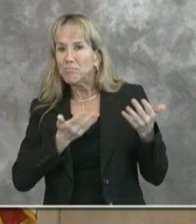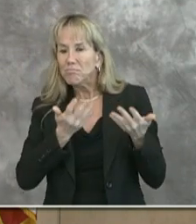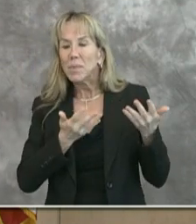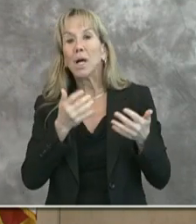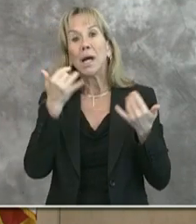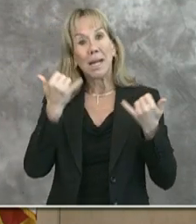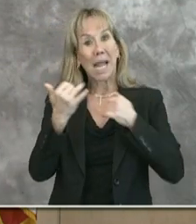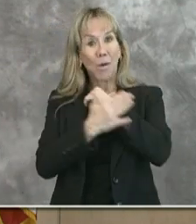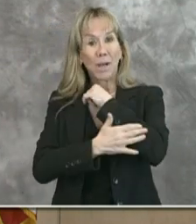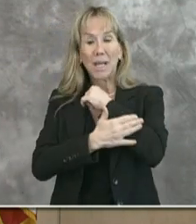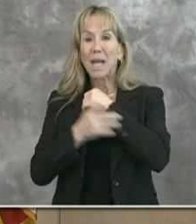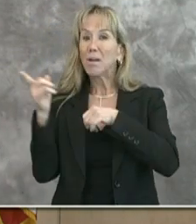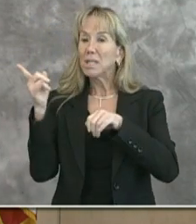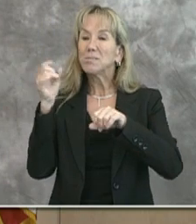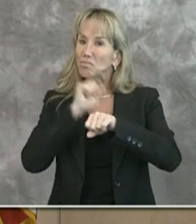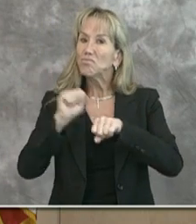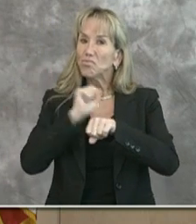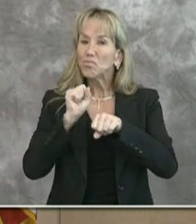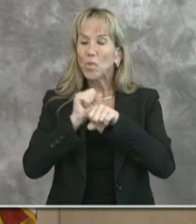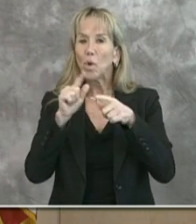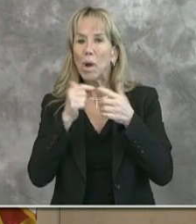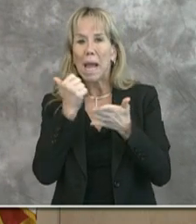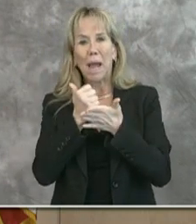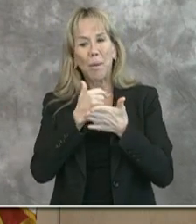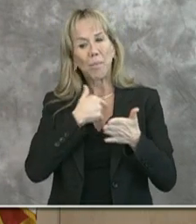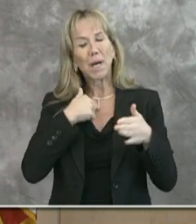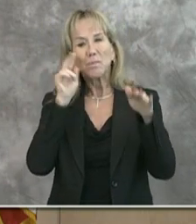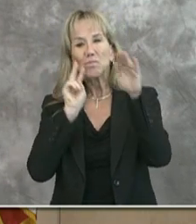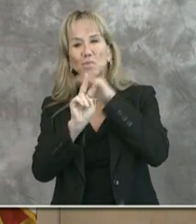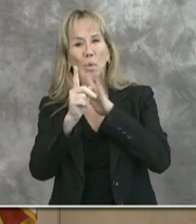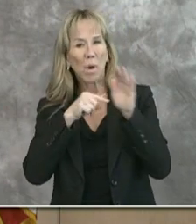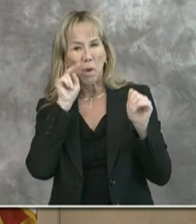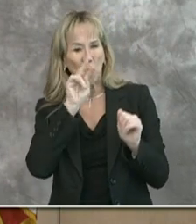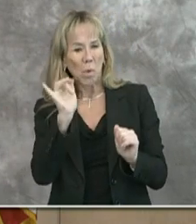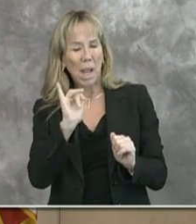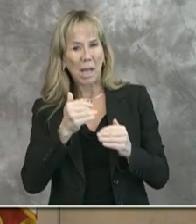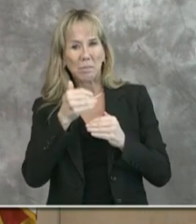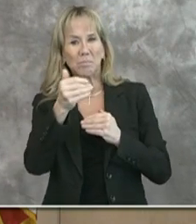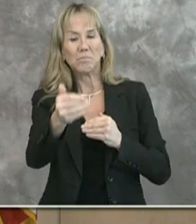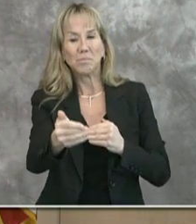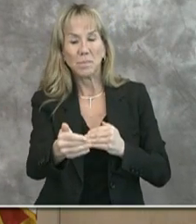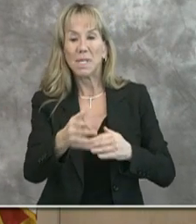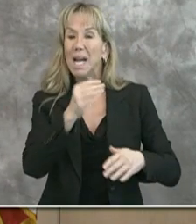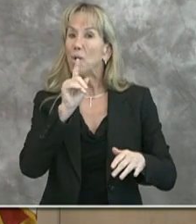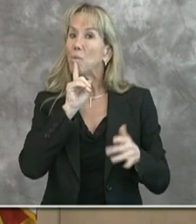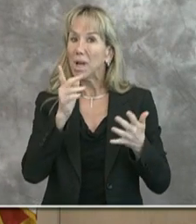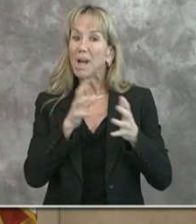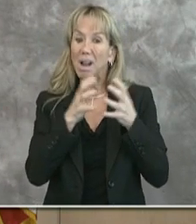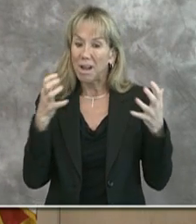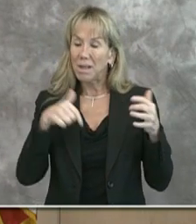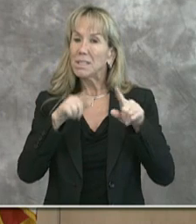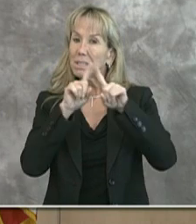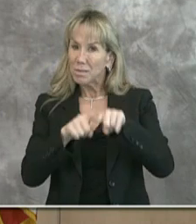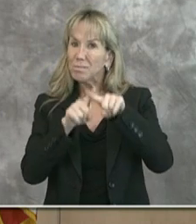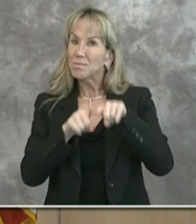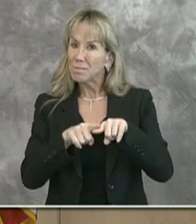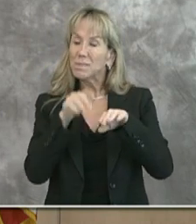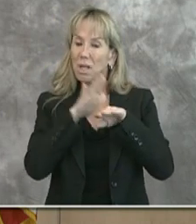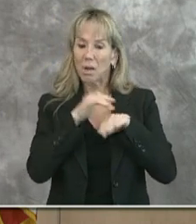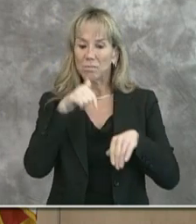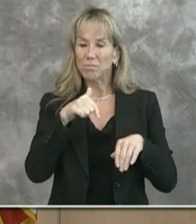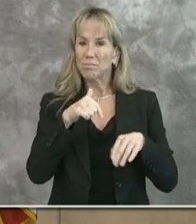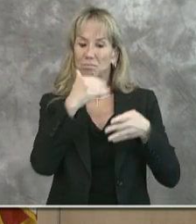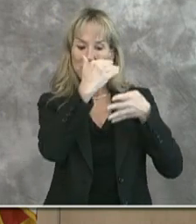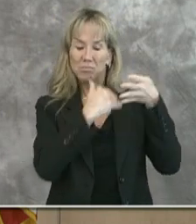us for changes in the future, but the ability to do that is in large part predicated on our continued success in the month of